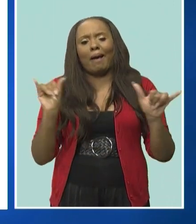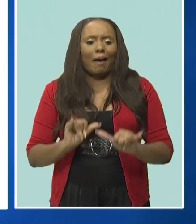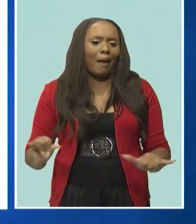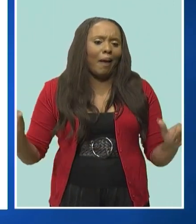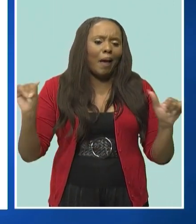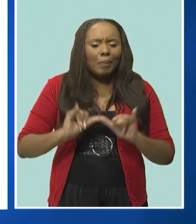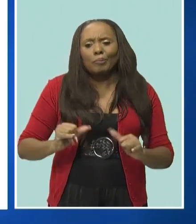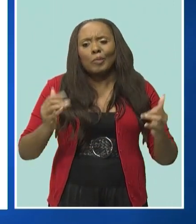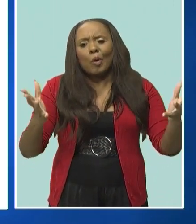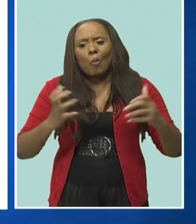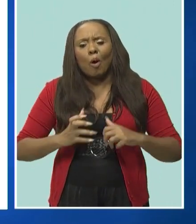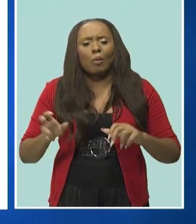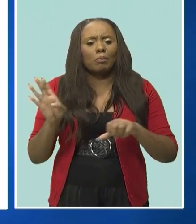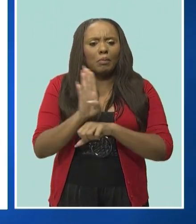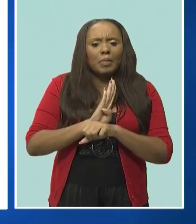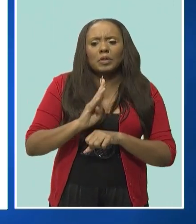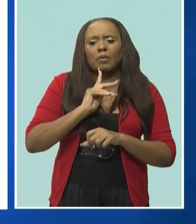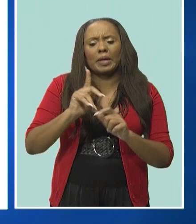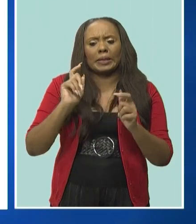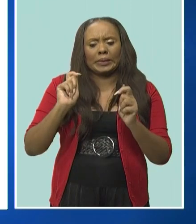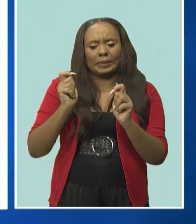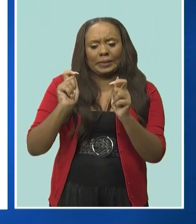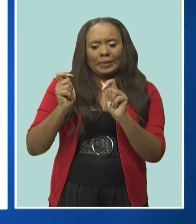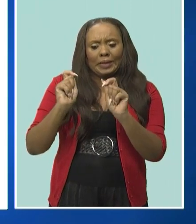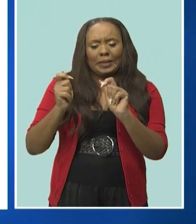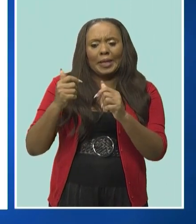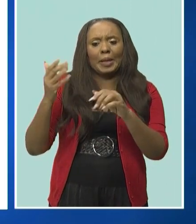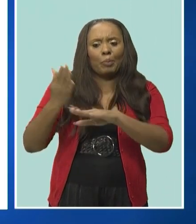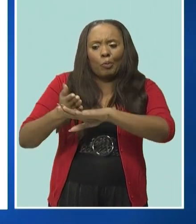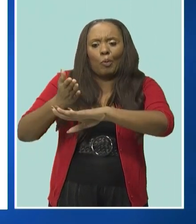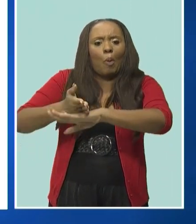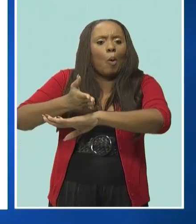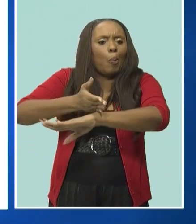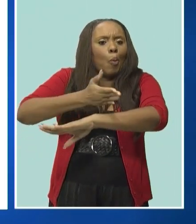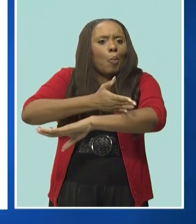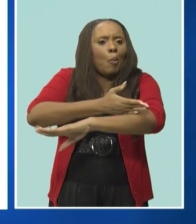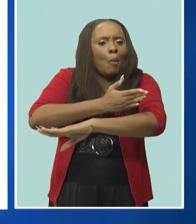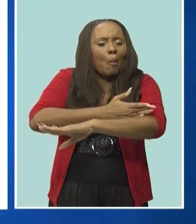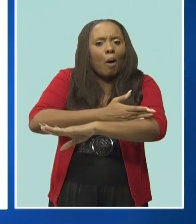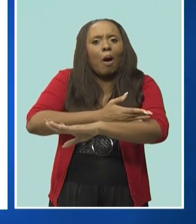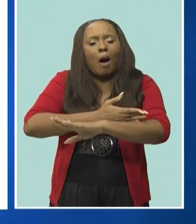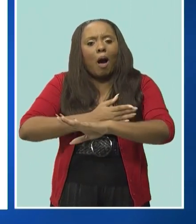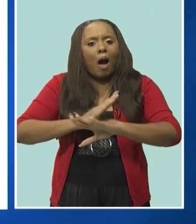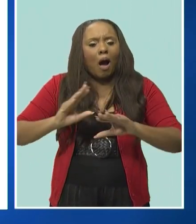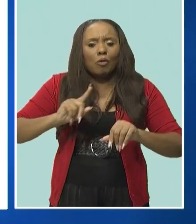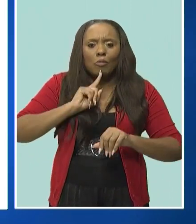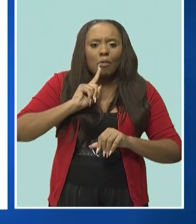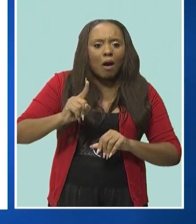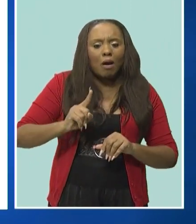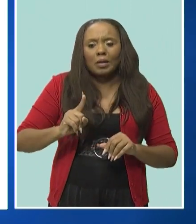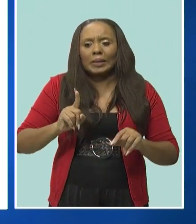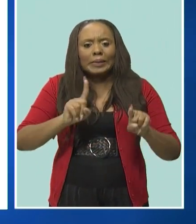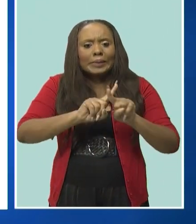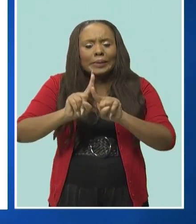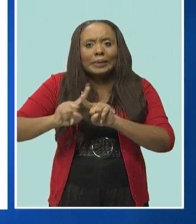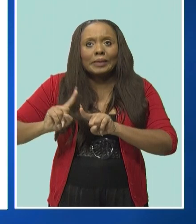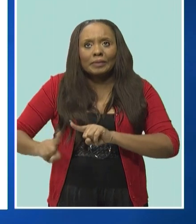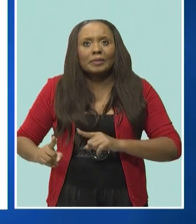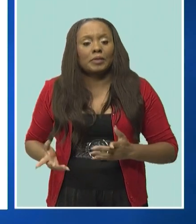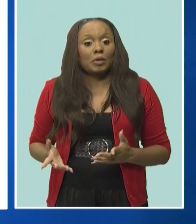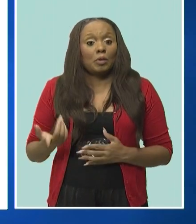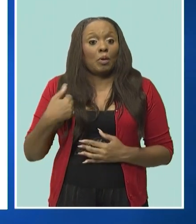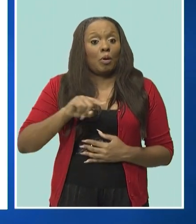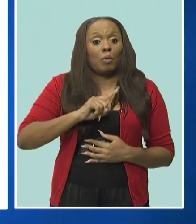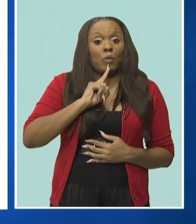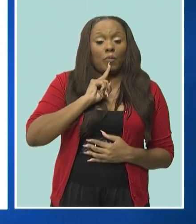as a jurisdiction in terms of global business and in terms of what your people as well have to offer. So the third prong of the approach